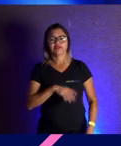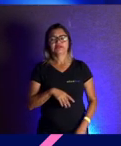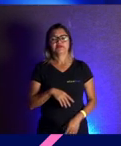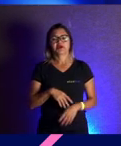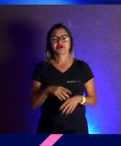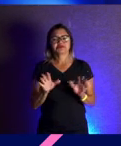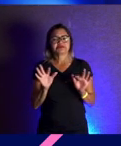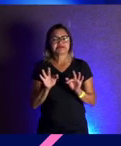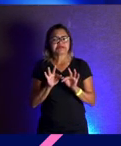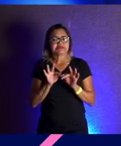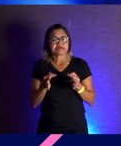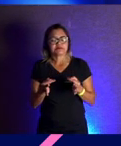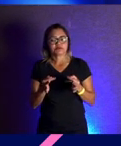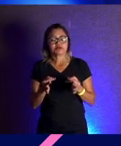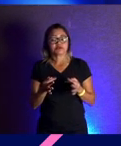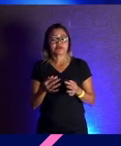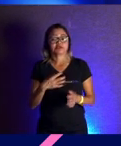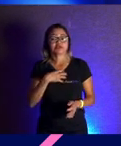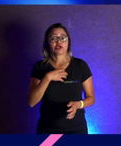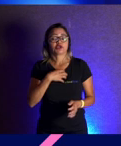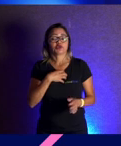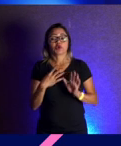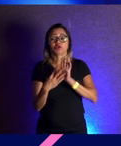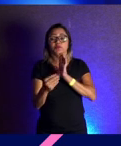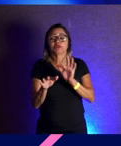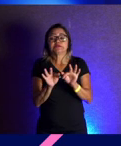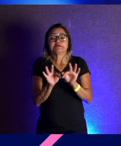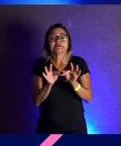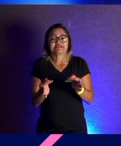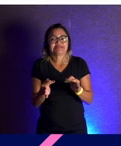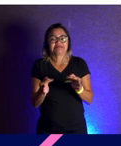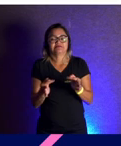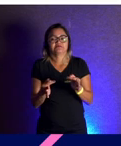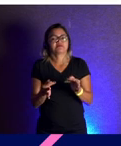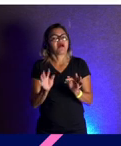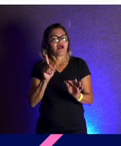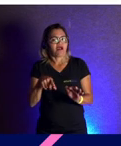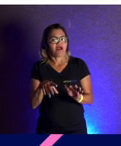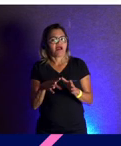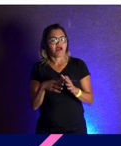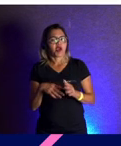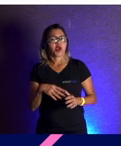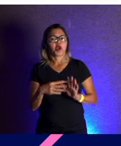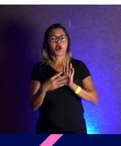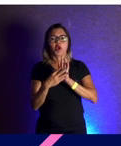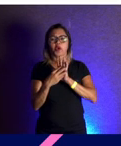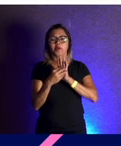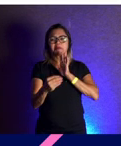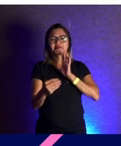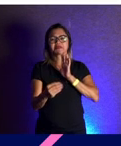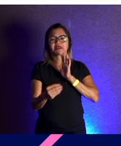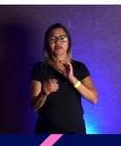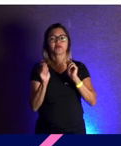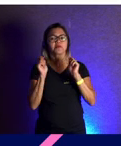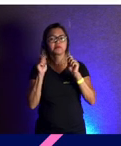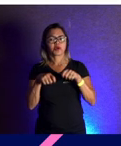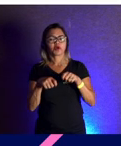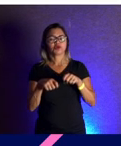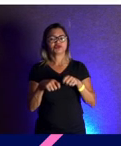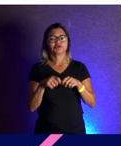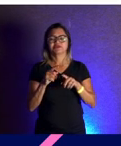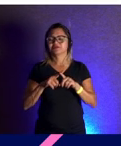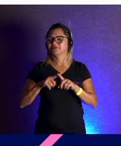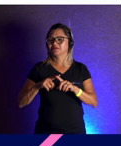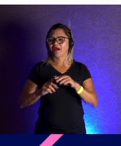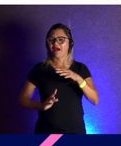the simplest possible model I can get. But this is a model. And this model enables us to go beyond the